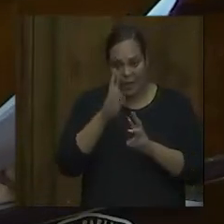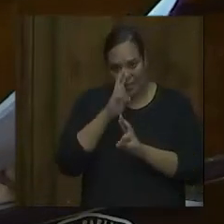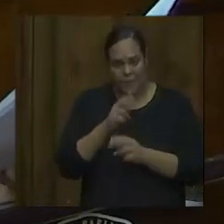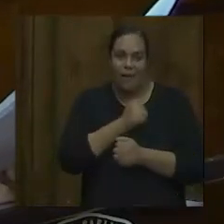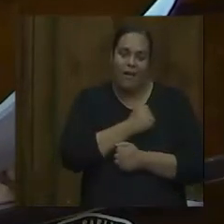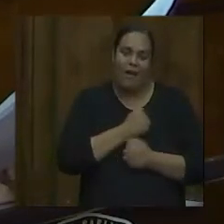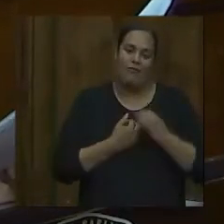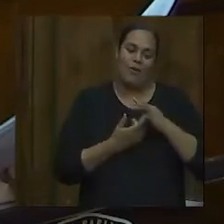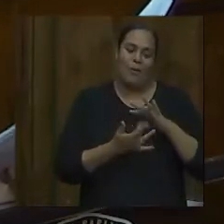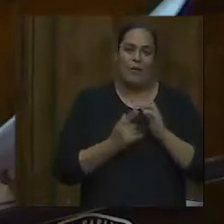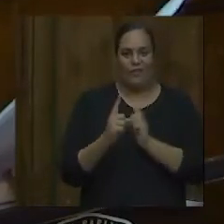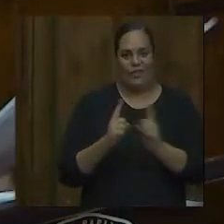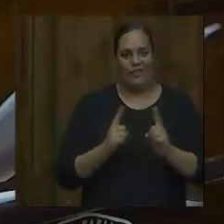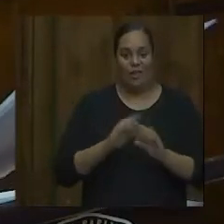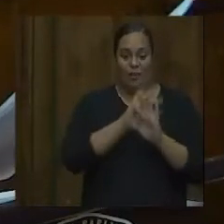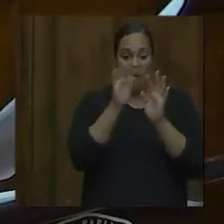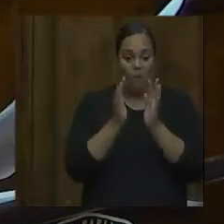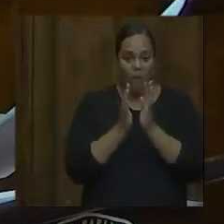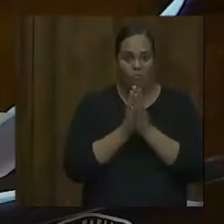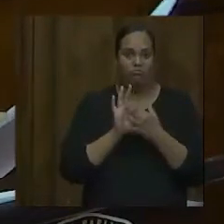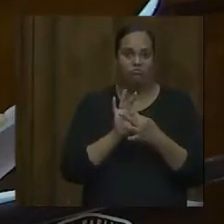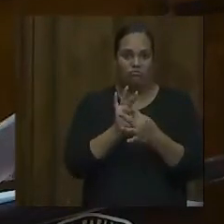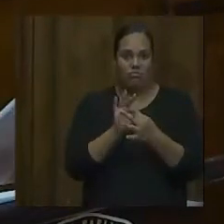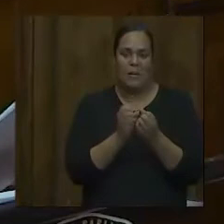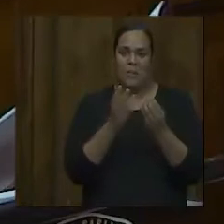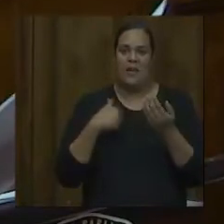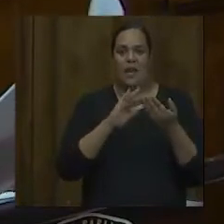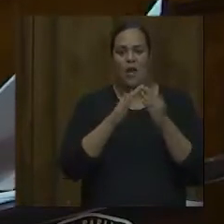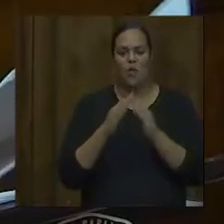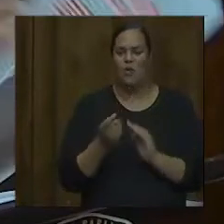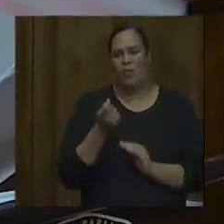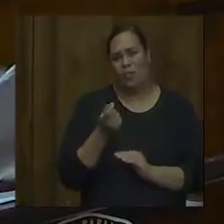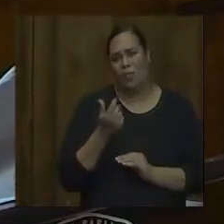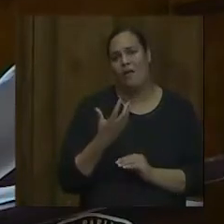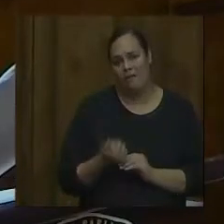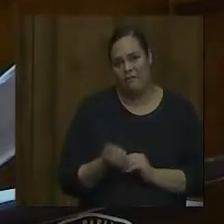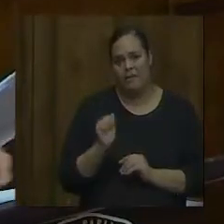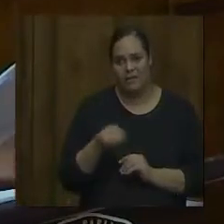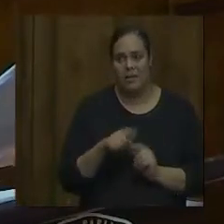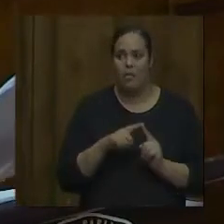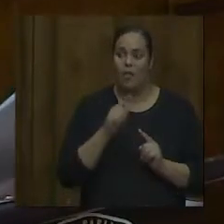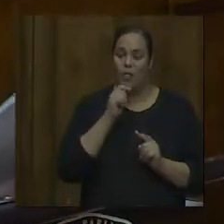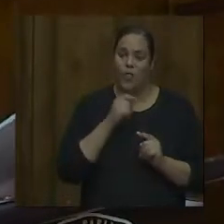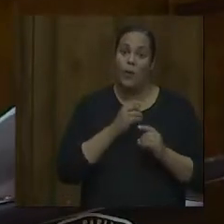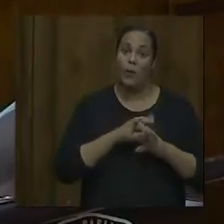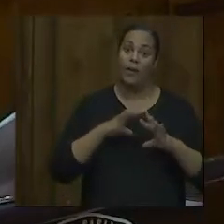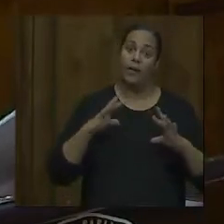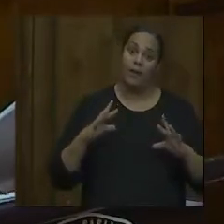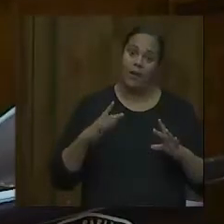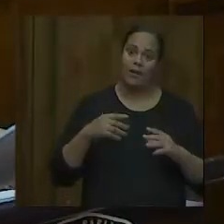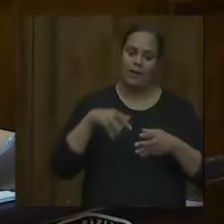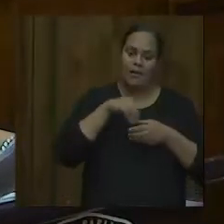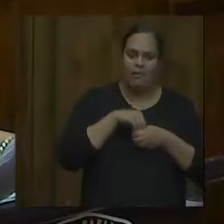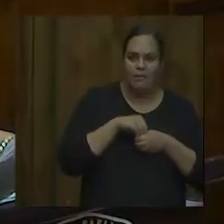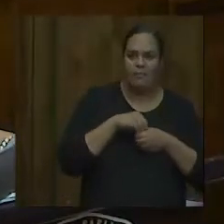and compassion for one another, all of which is currently lacking in many of our communities. With humble beginnings, under, in,